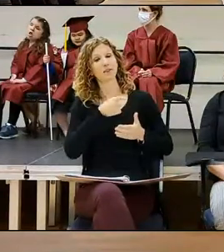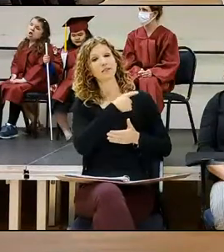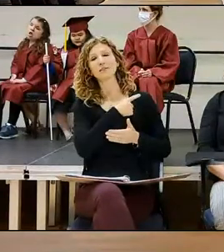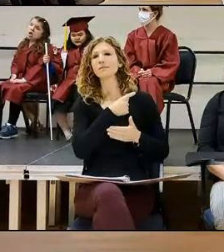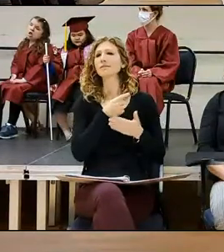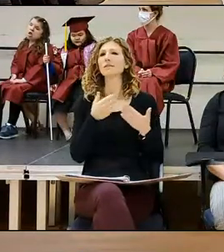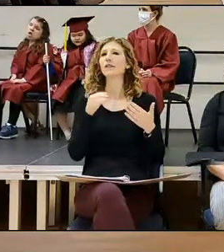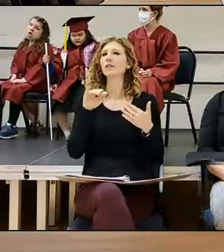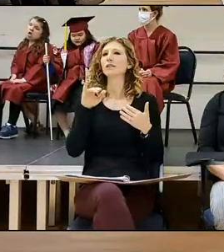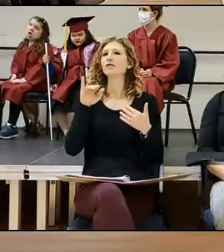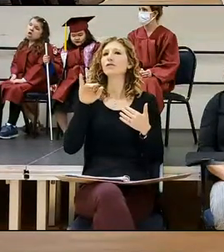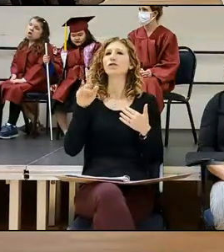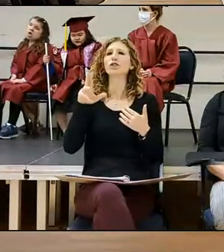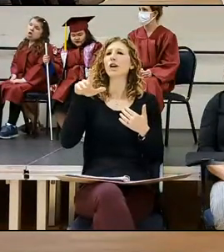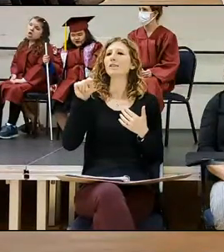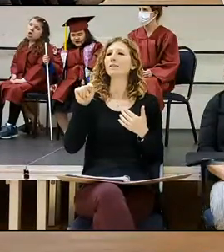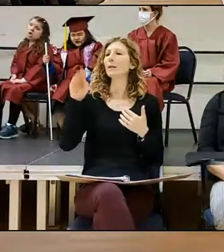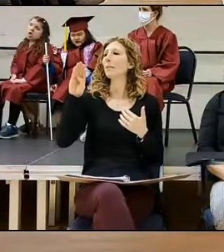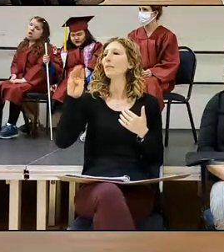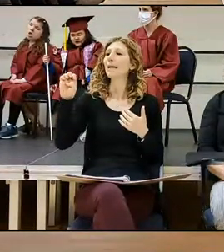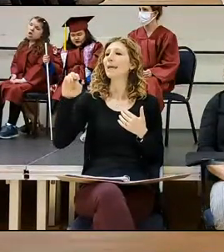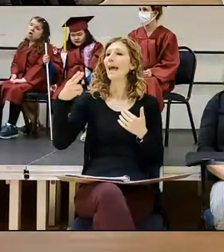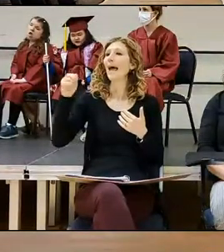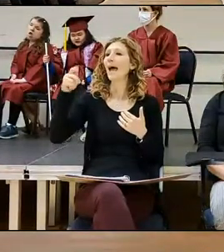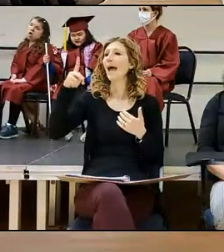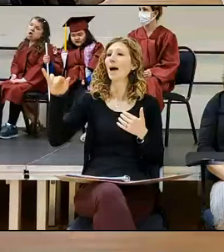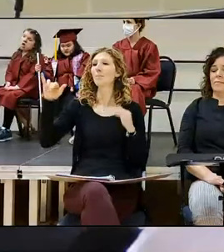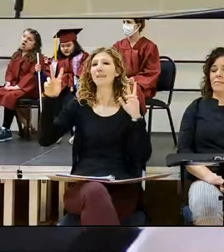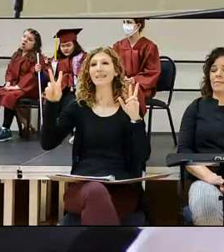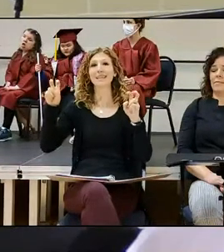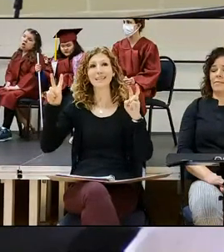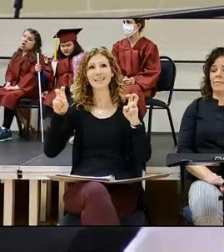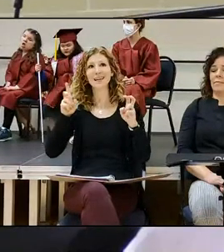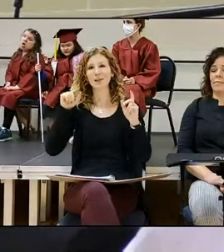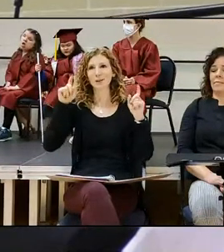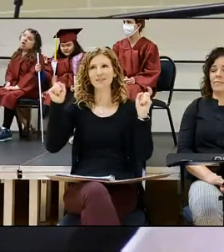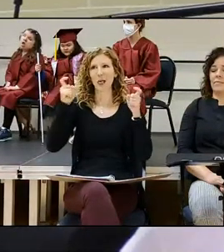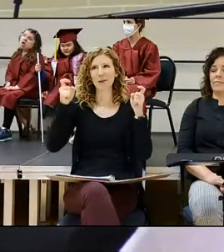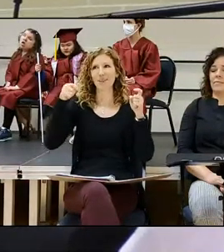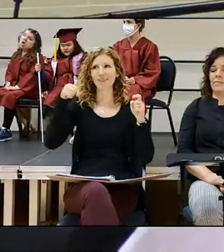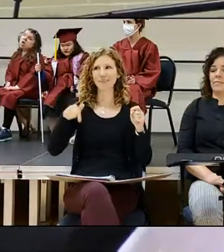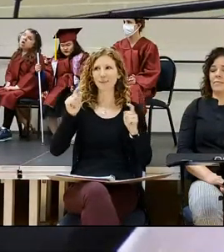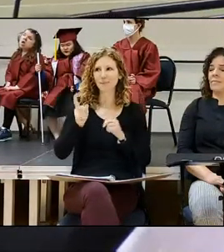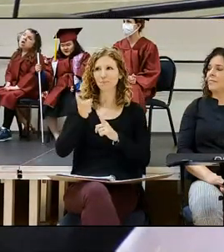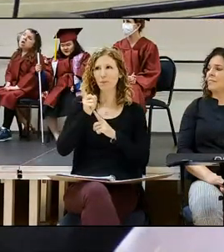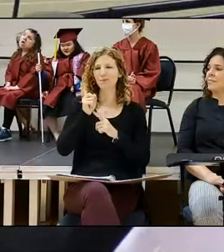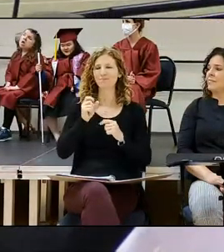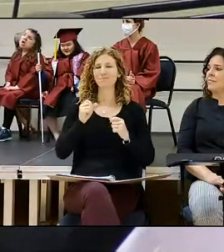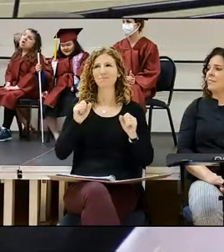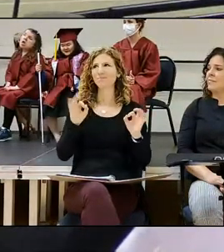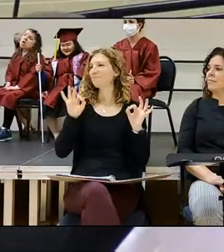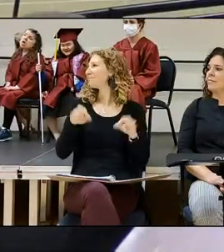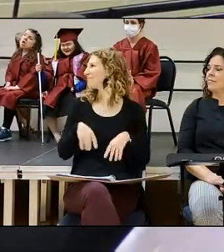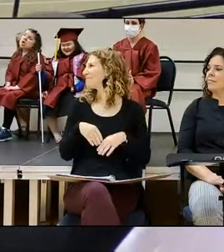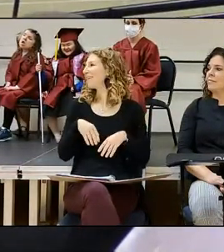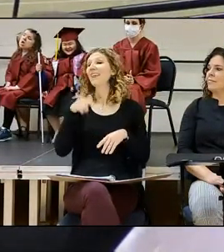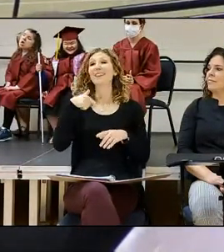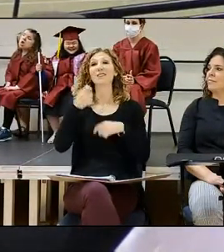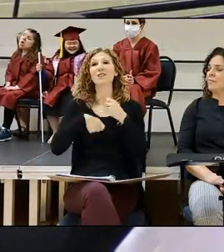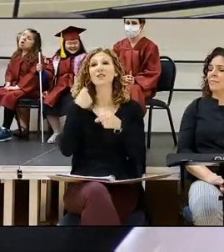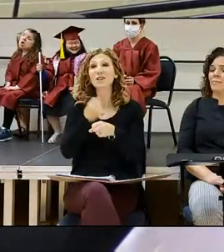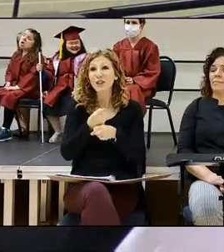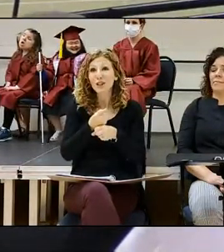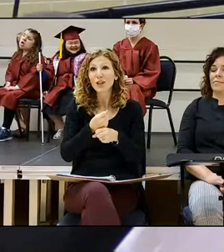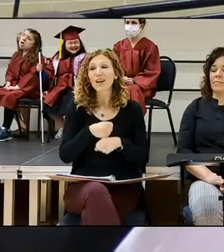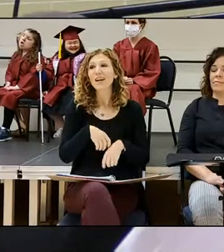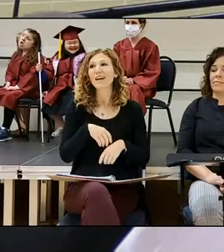be happy to celebrate this milestone. This year,